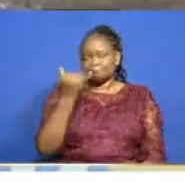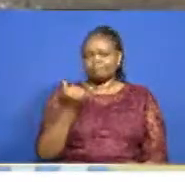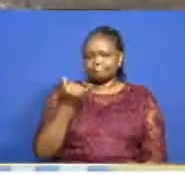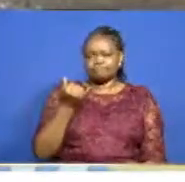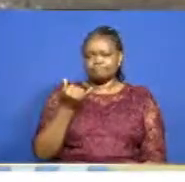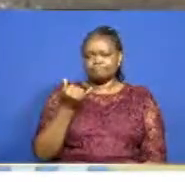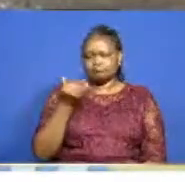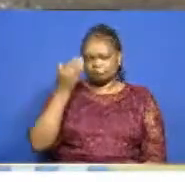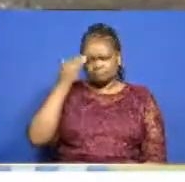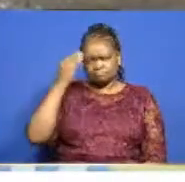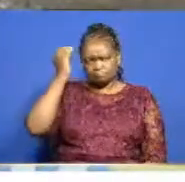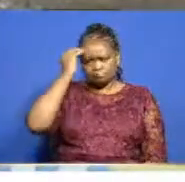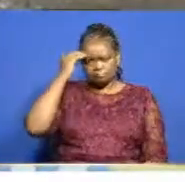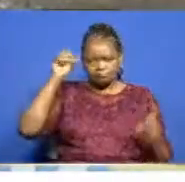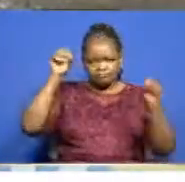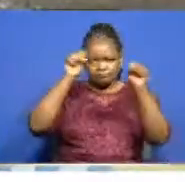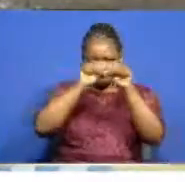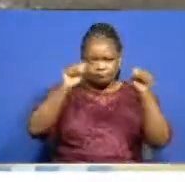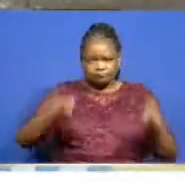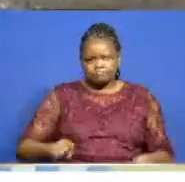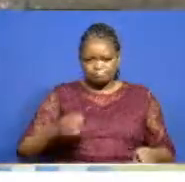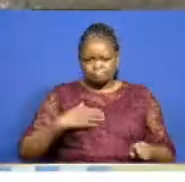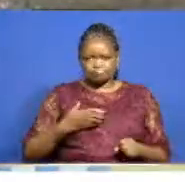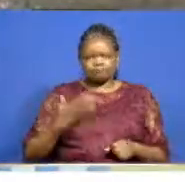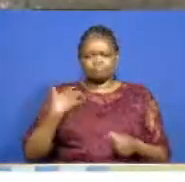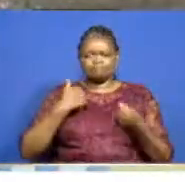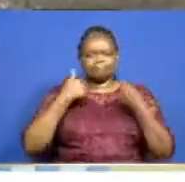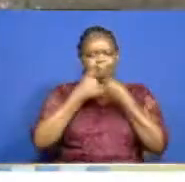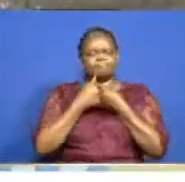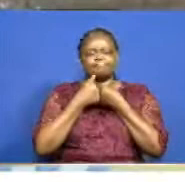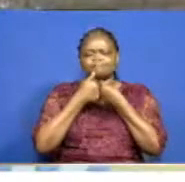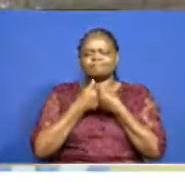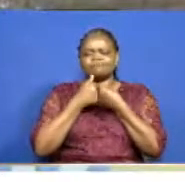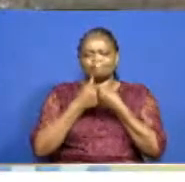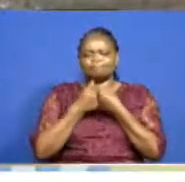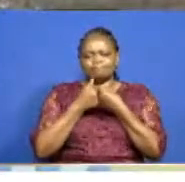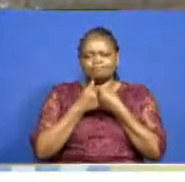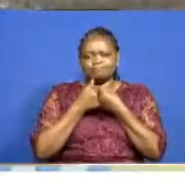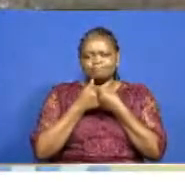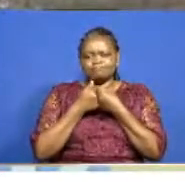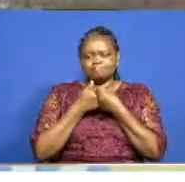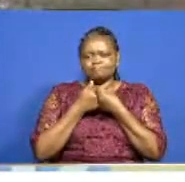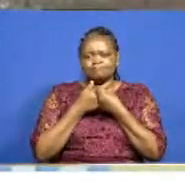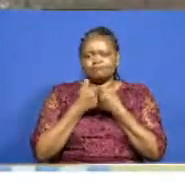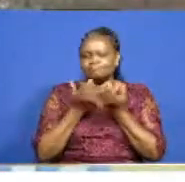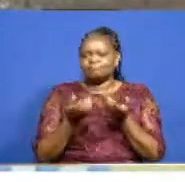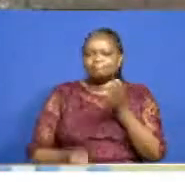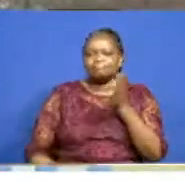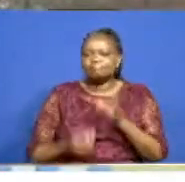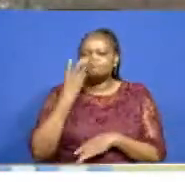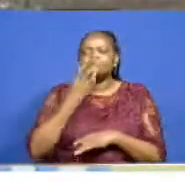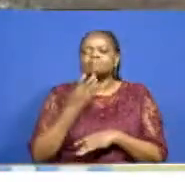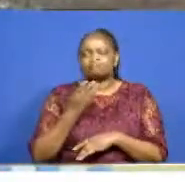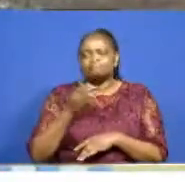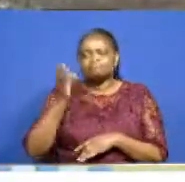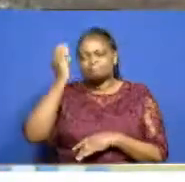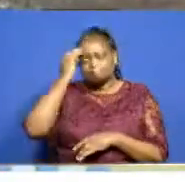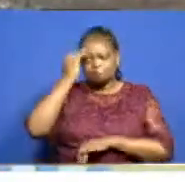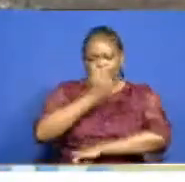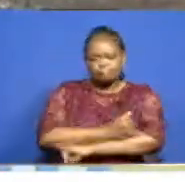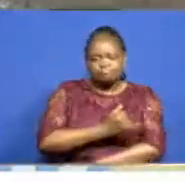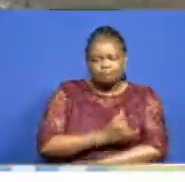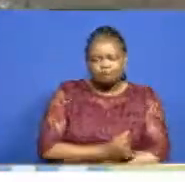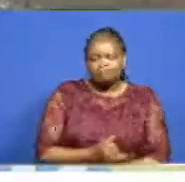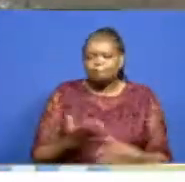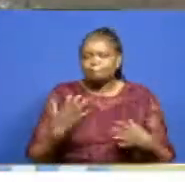education system we've already had challenges before, even with the setup of our learning institutions, the population management,